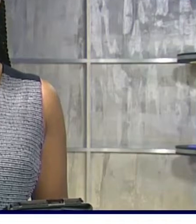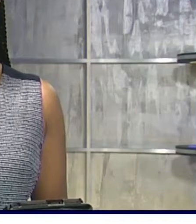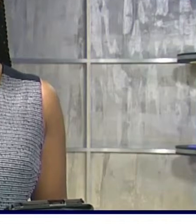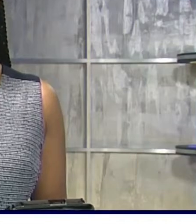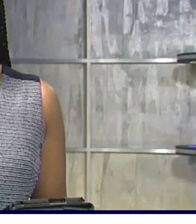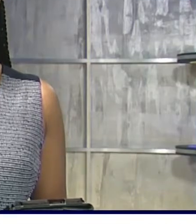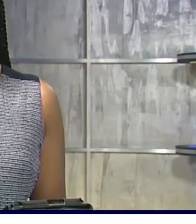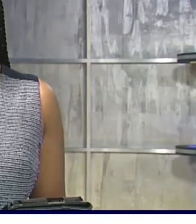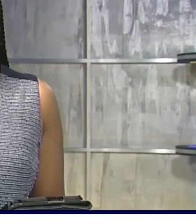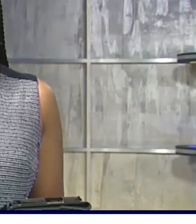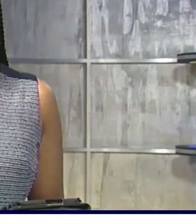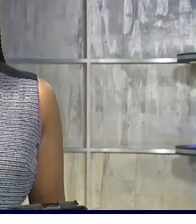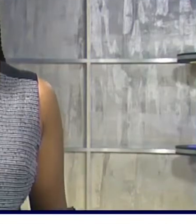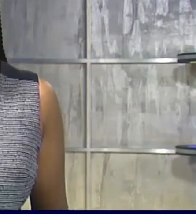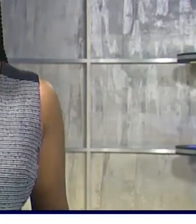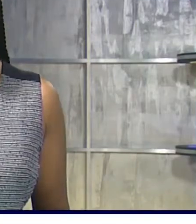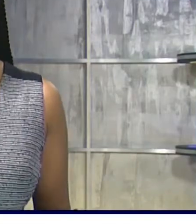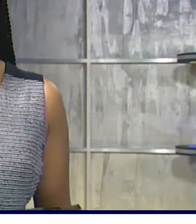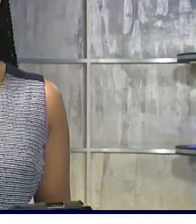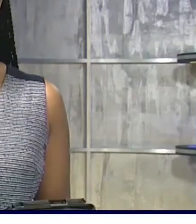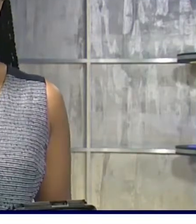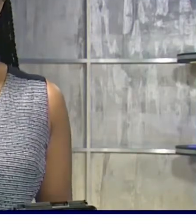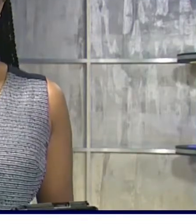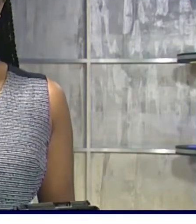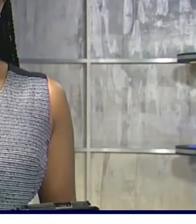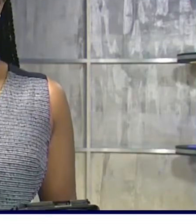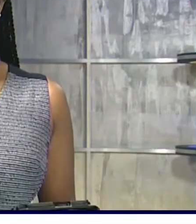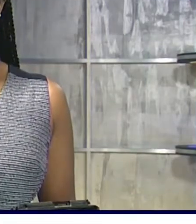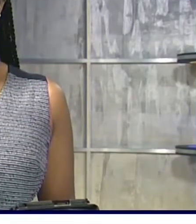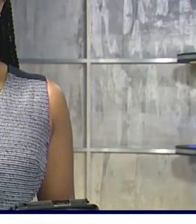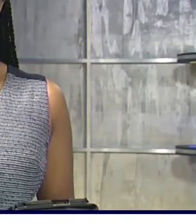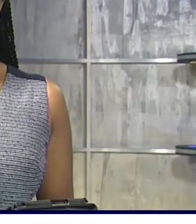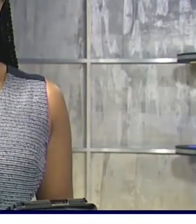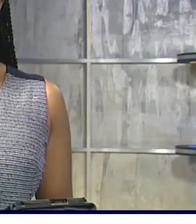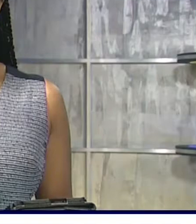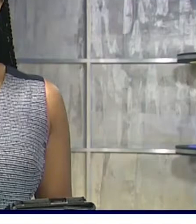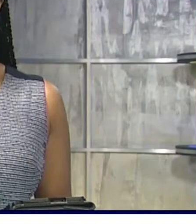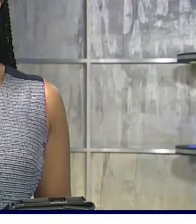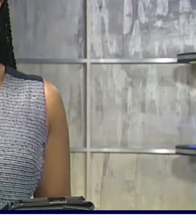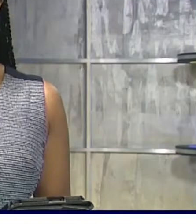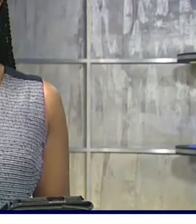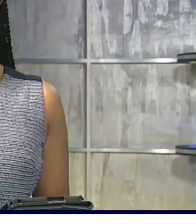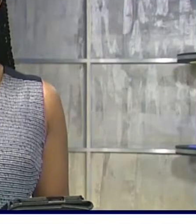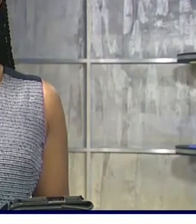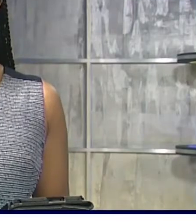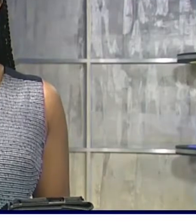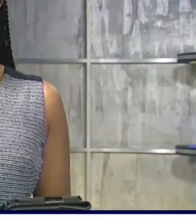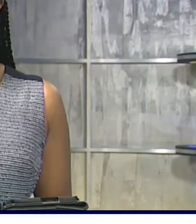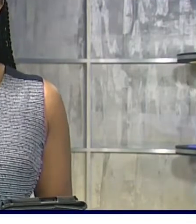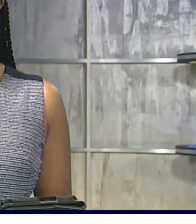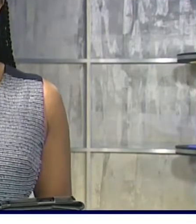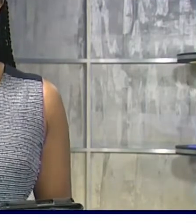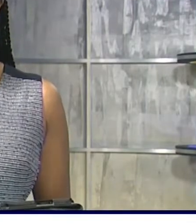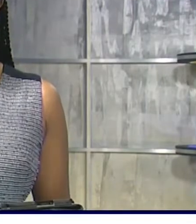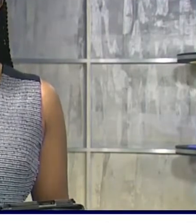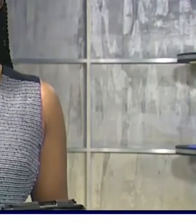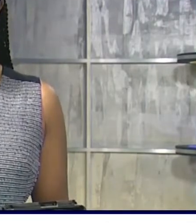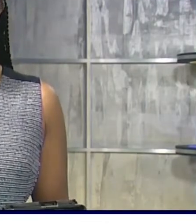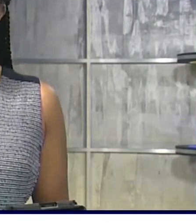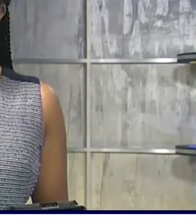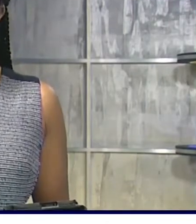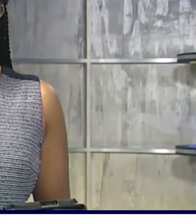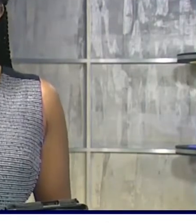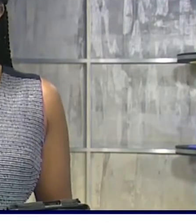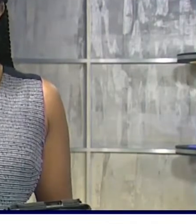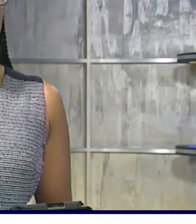major blow to small businesses in Barbados. Back to school tomorrow for some students of the Frederick Smith Secondary